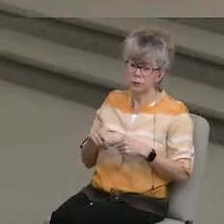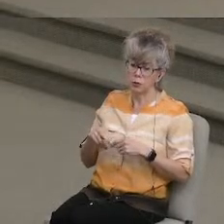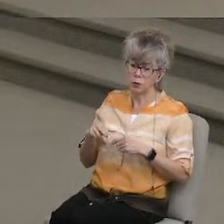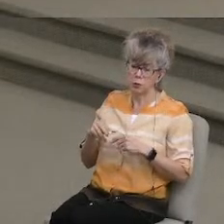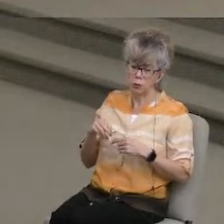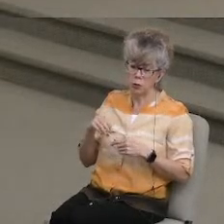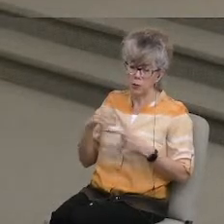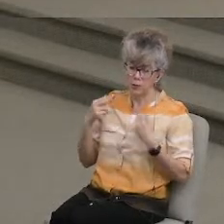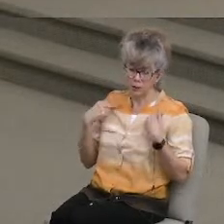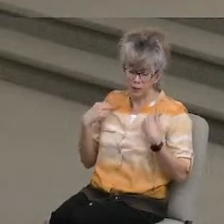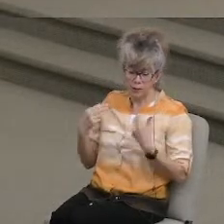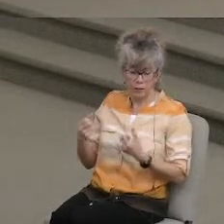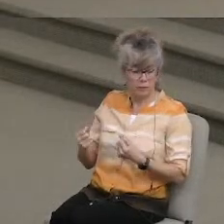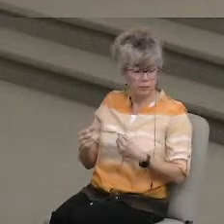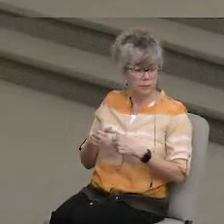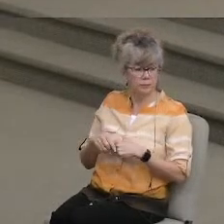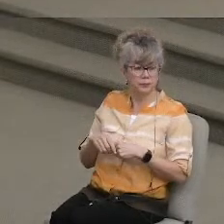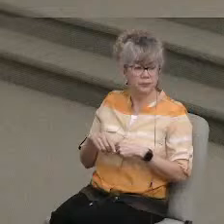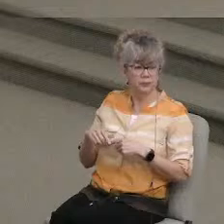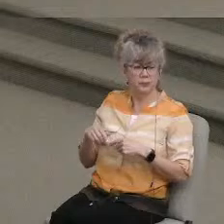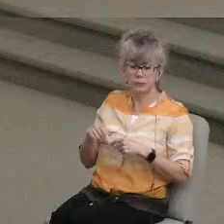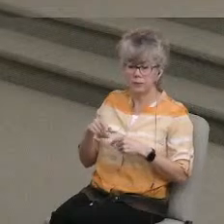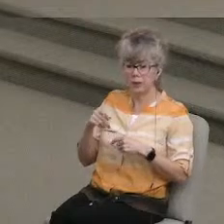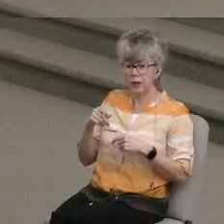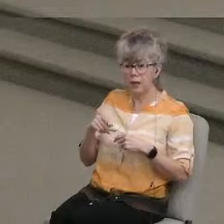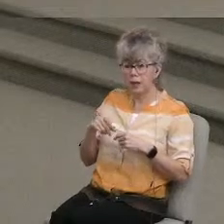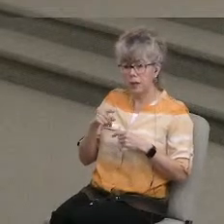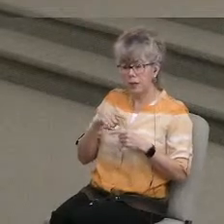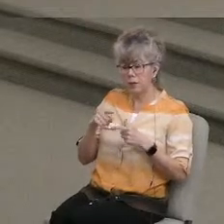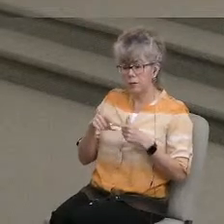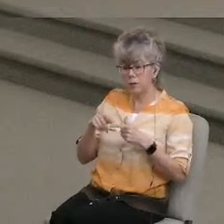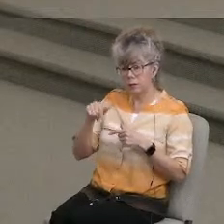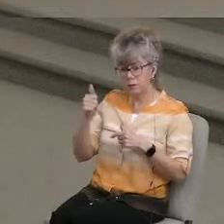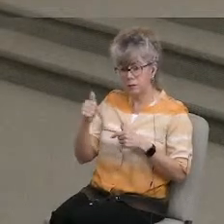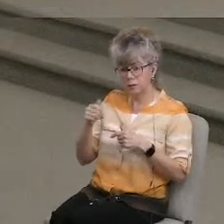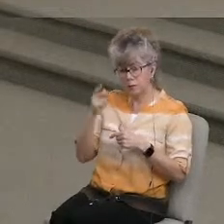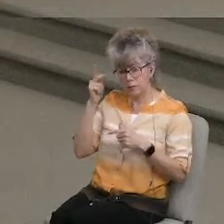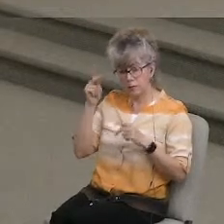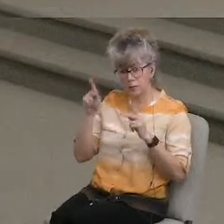on Carl Antwine is back in the hospital with complications from his